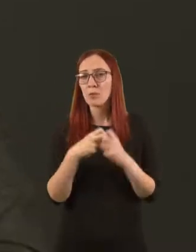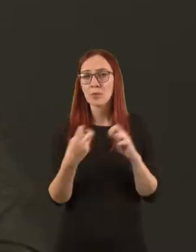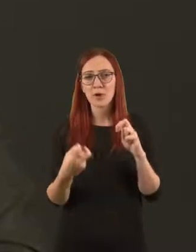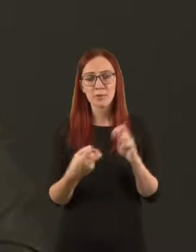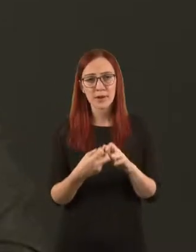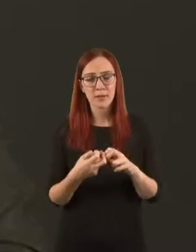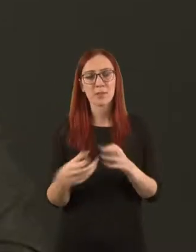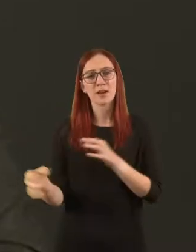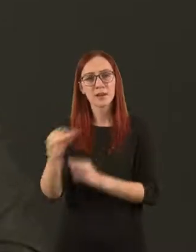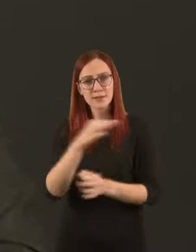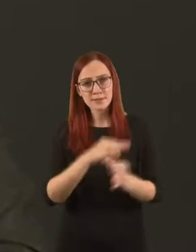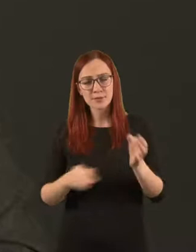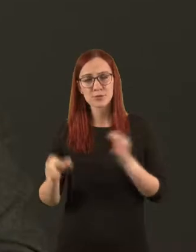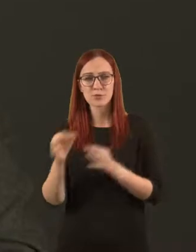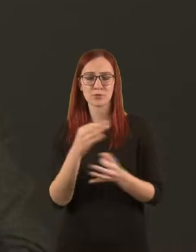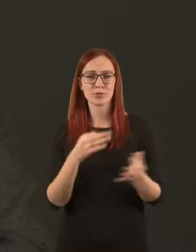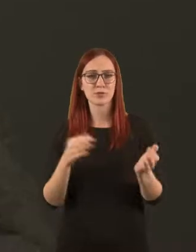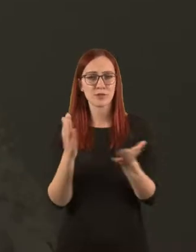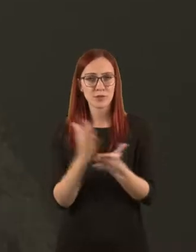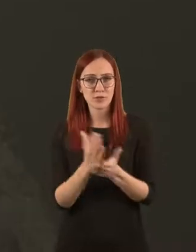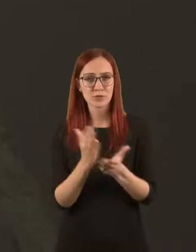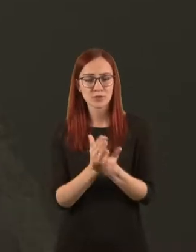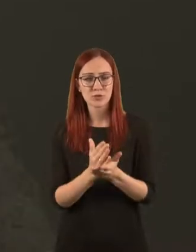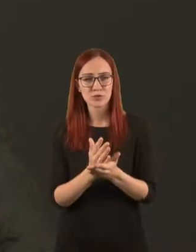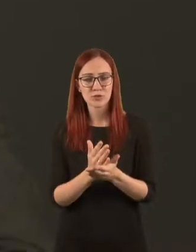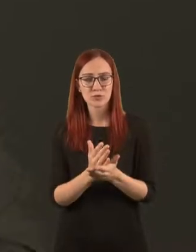in order to achieve those goals, and